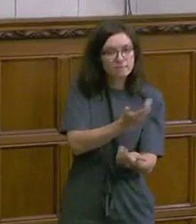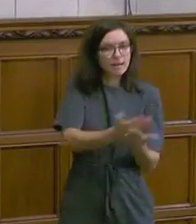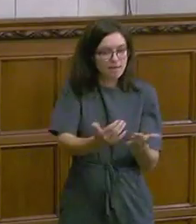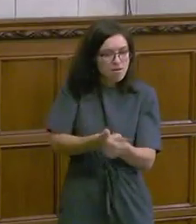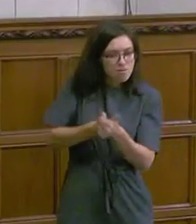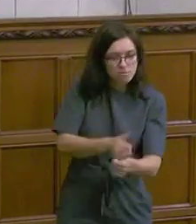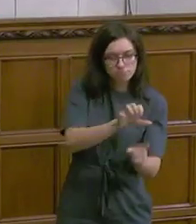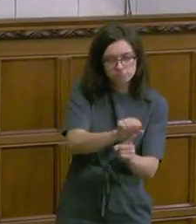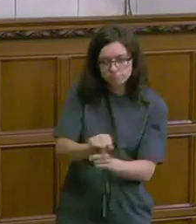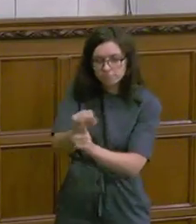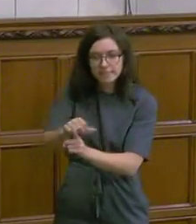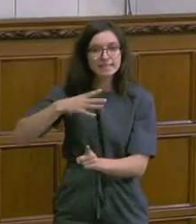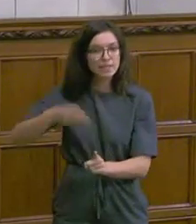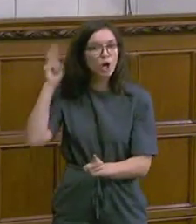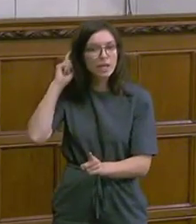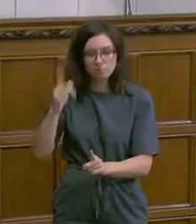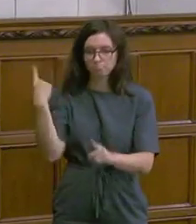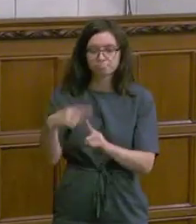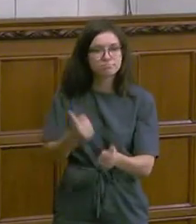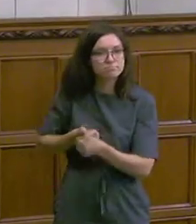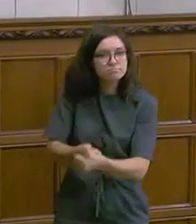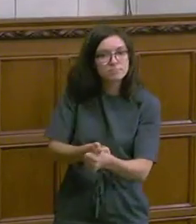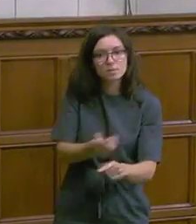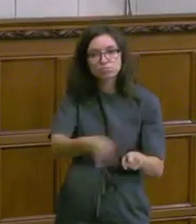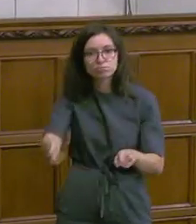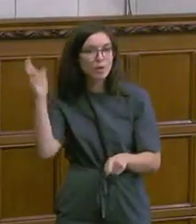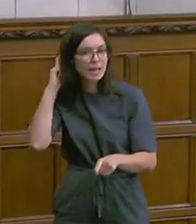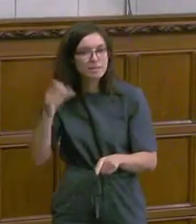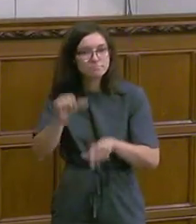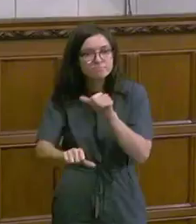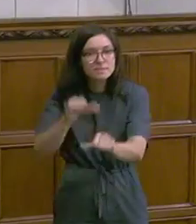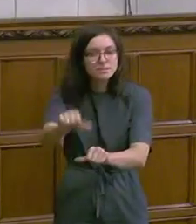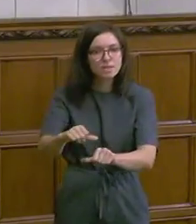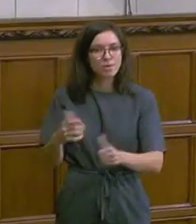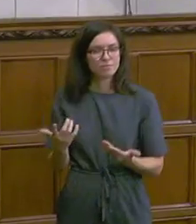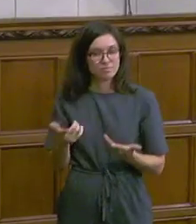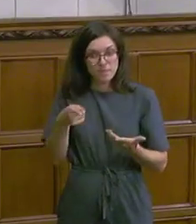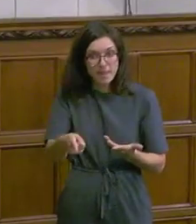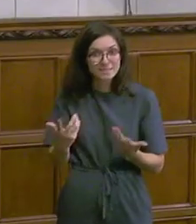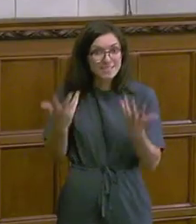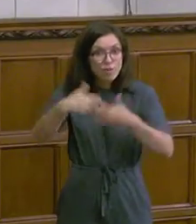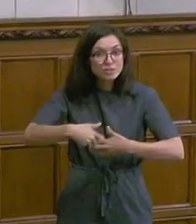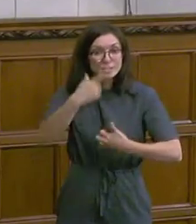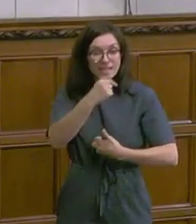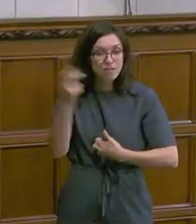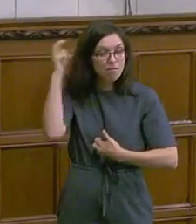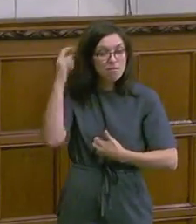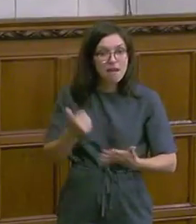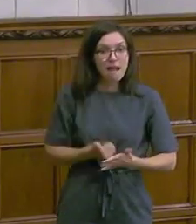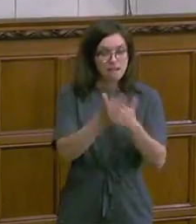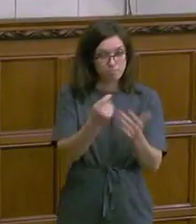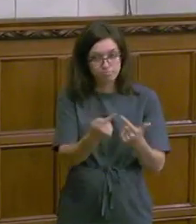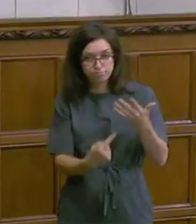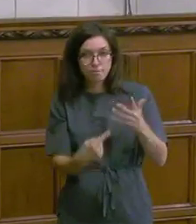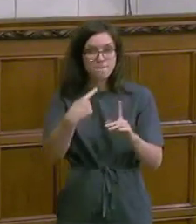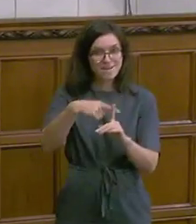liaise with his colleagues in the Department of Health to see what benefits access to that technology could bring for deaf children. I'm conscious